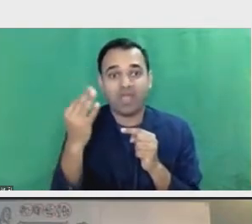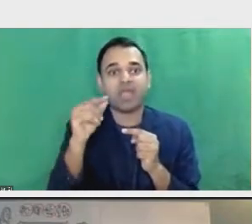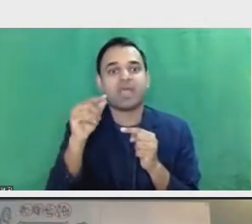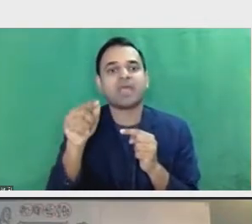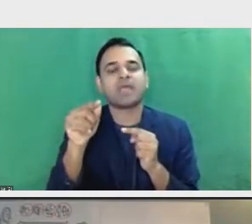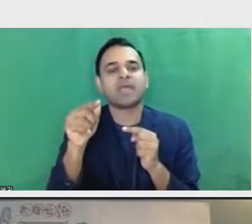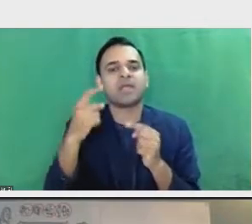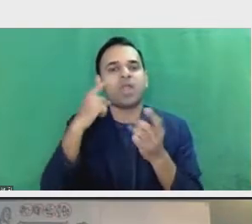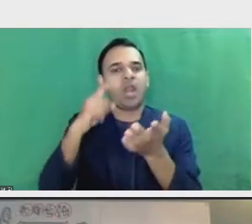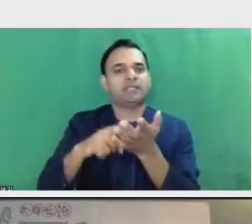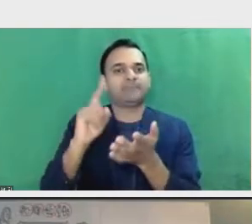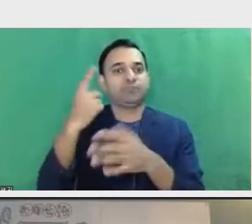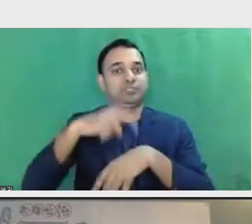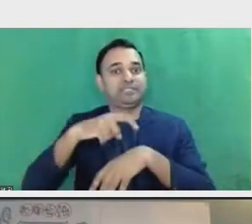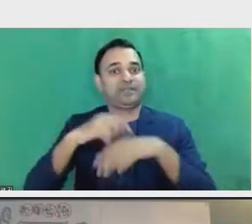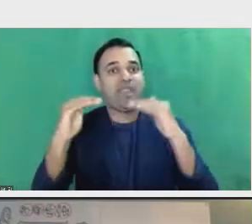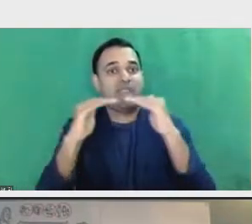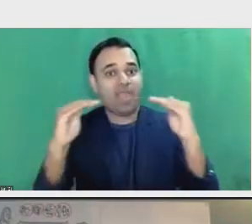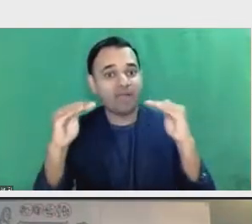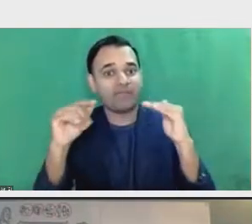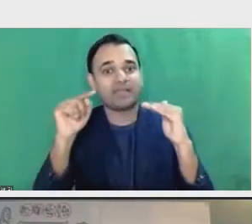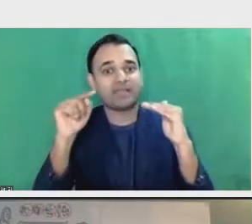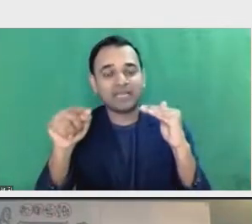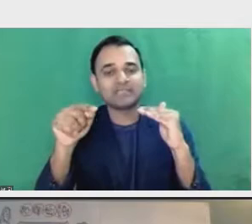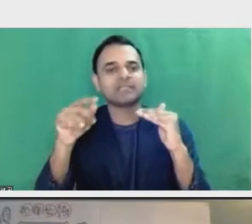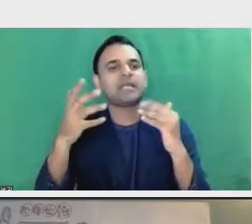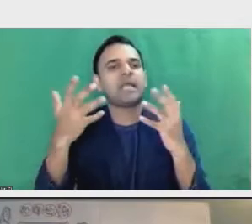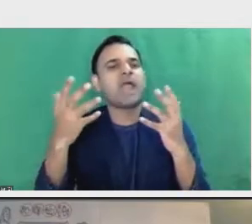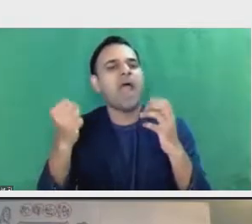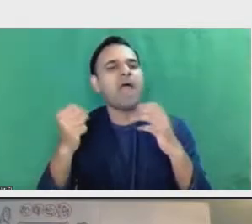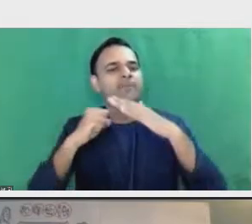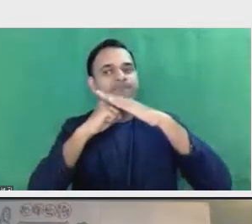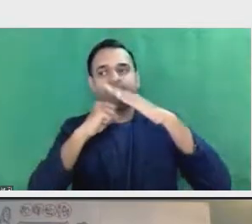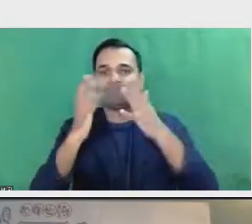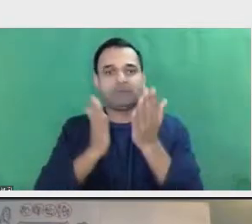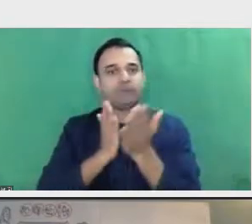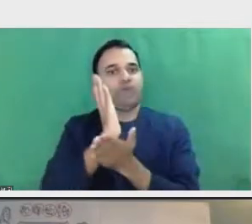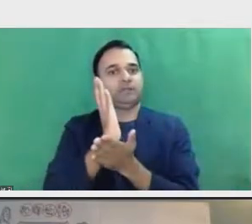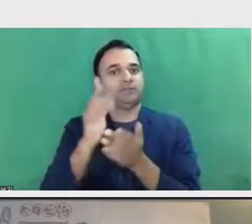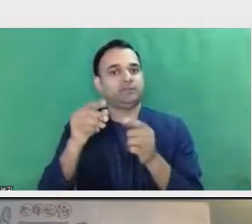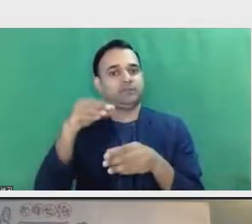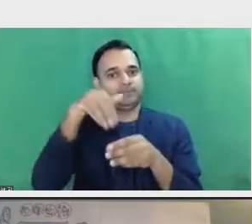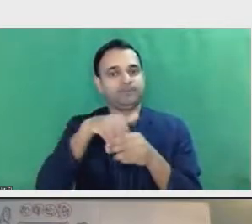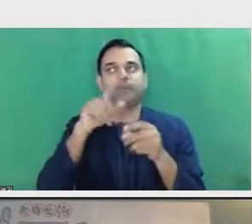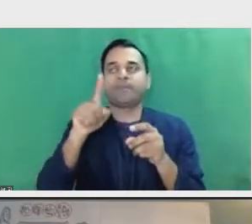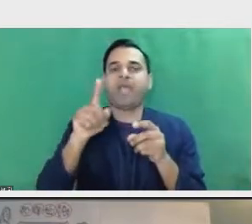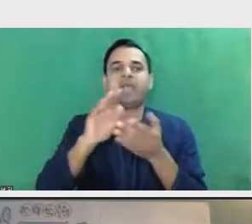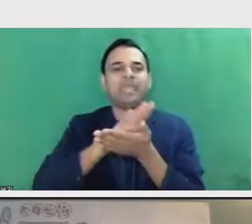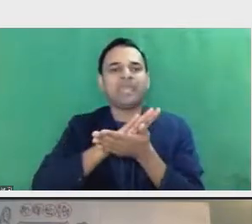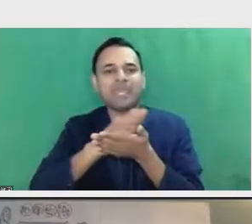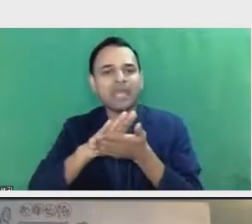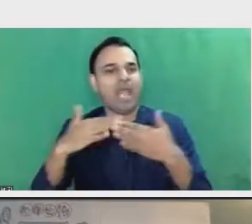in a clean, healthy, and sustainable environment. And what's really interesting is this effort was led by amazing women from all over the